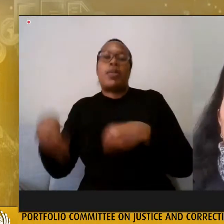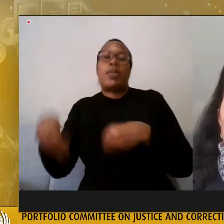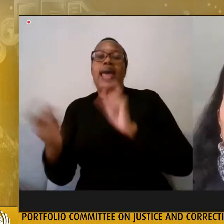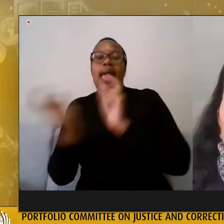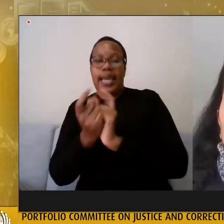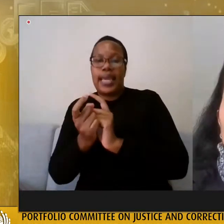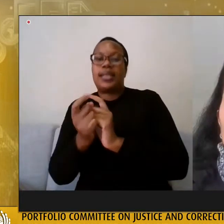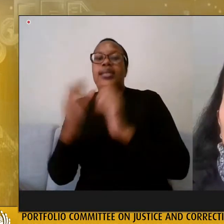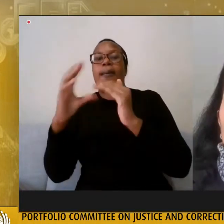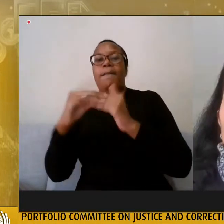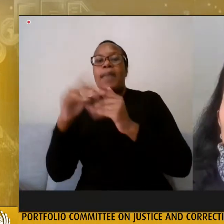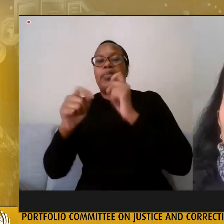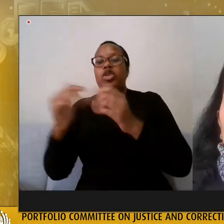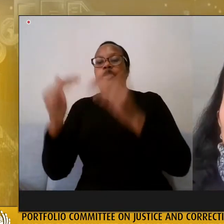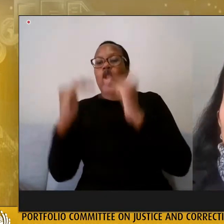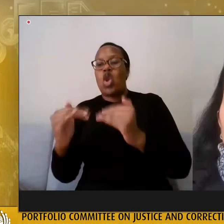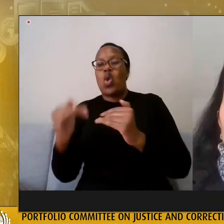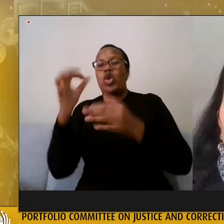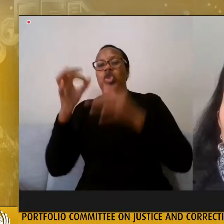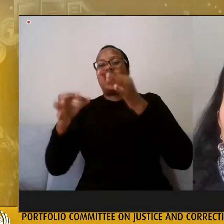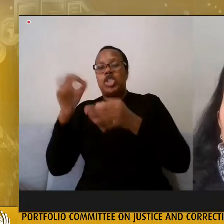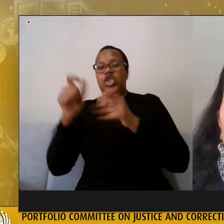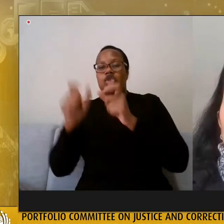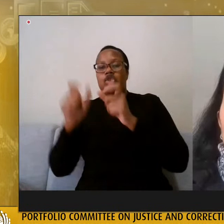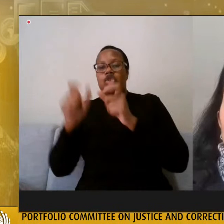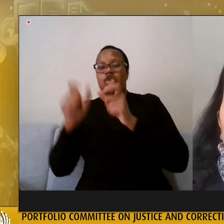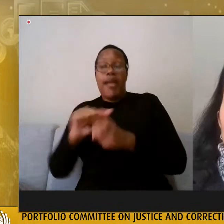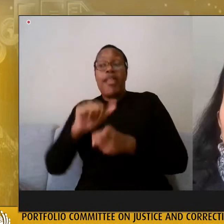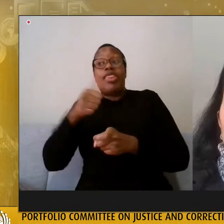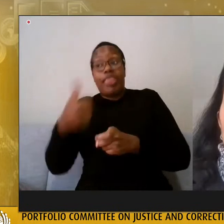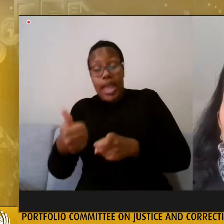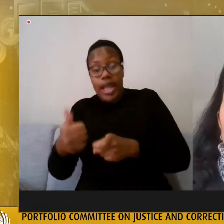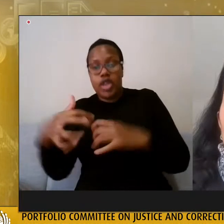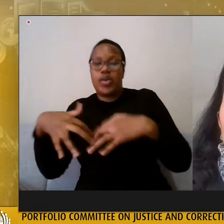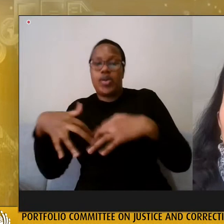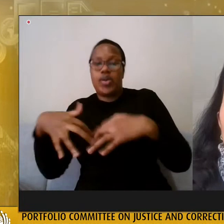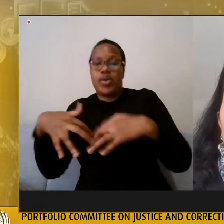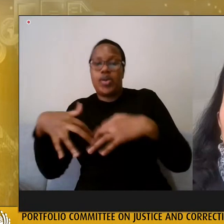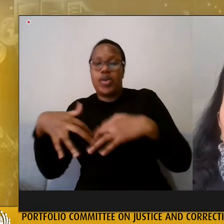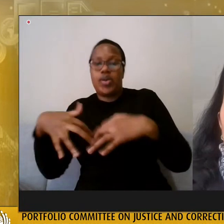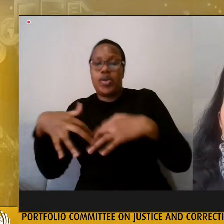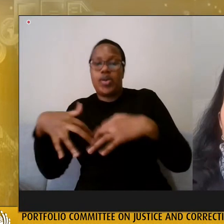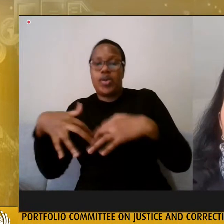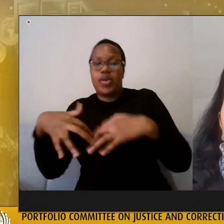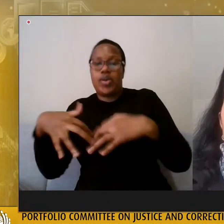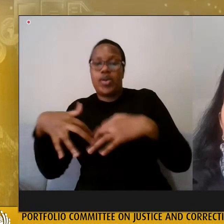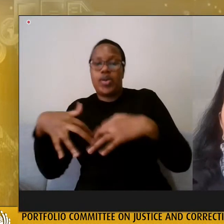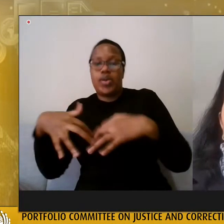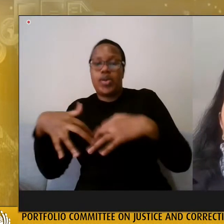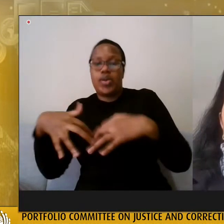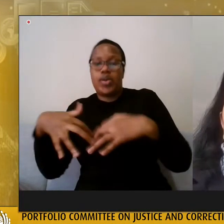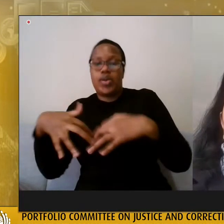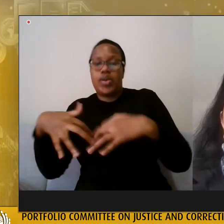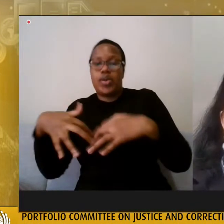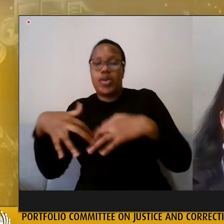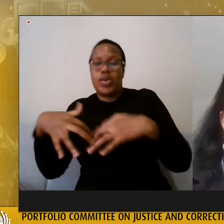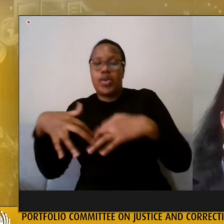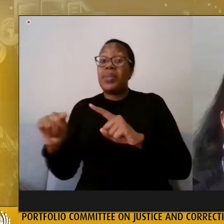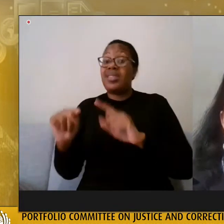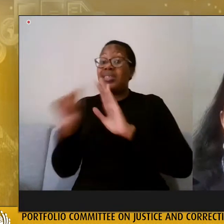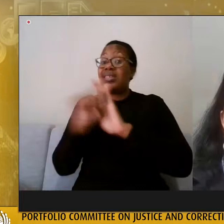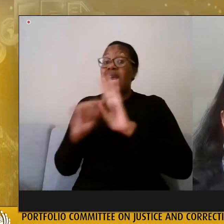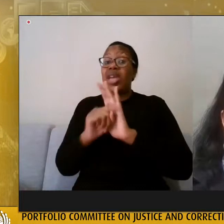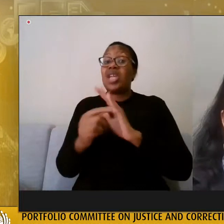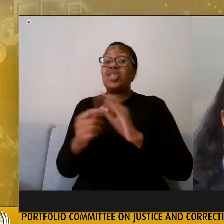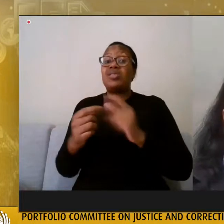lower judiciary for one to then have a commission of inquiry. But these are allegations that come up on an ad hoc basis,